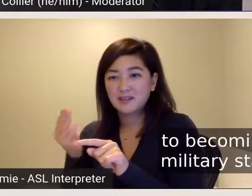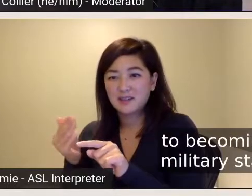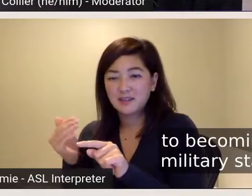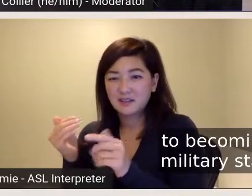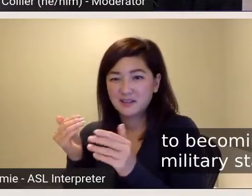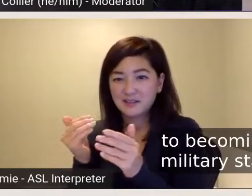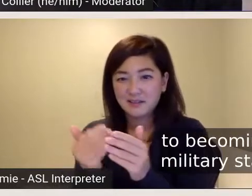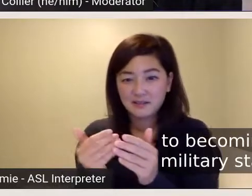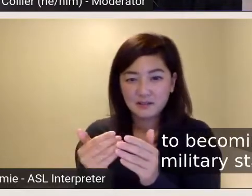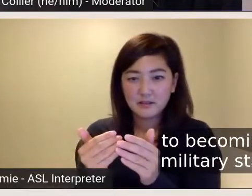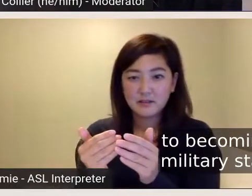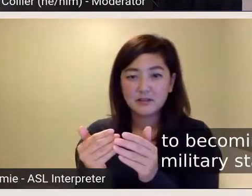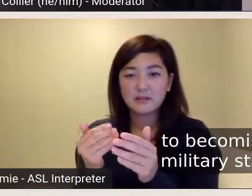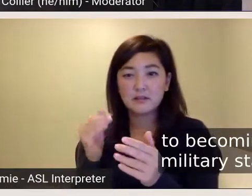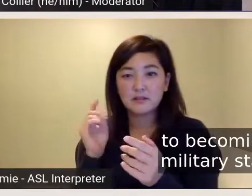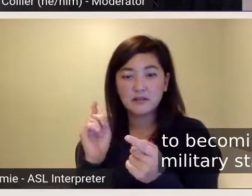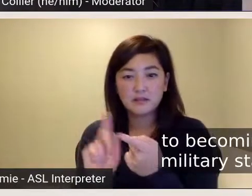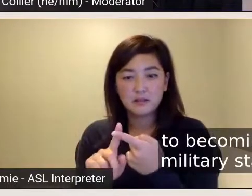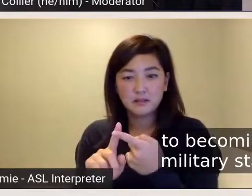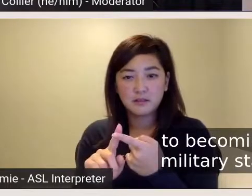becoming a full-fledged